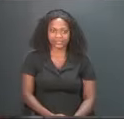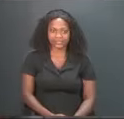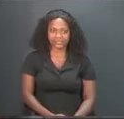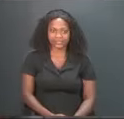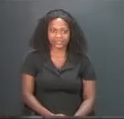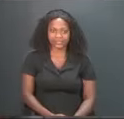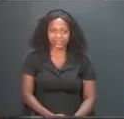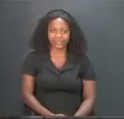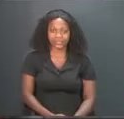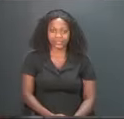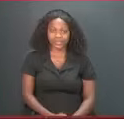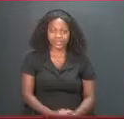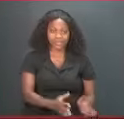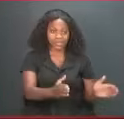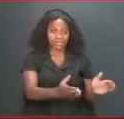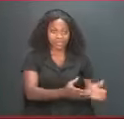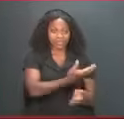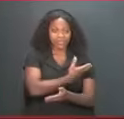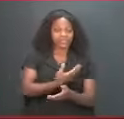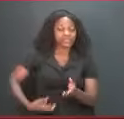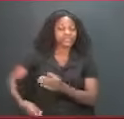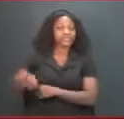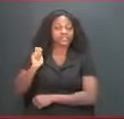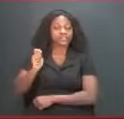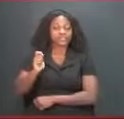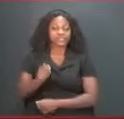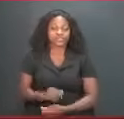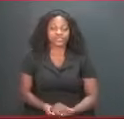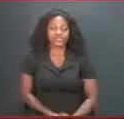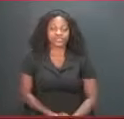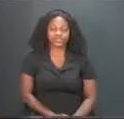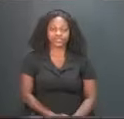Yes, Minority Chief Whip. Speaker,